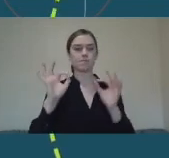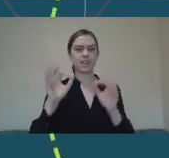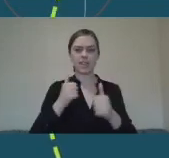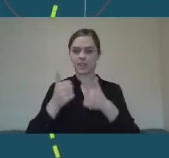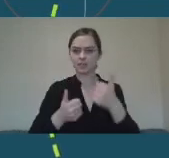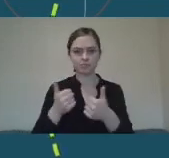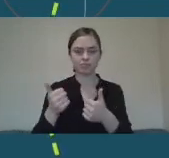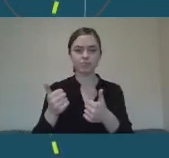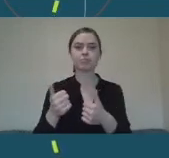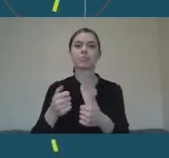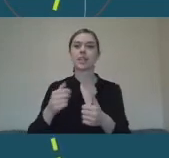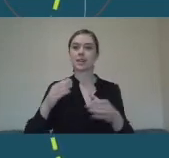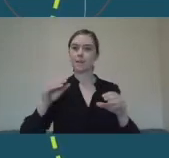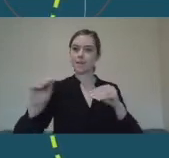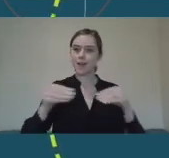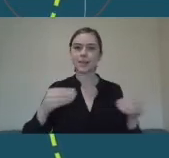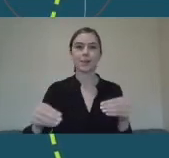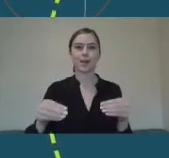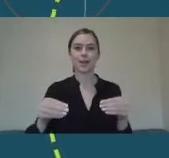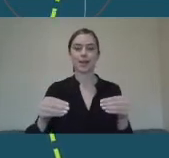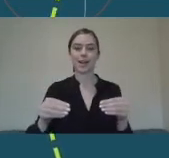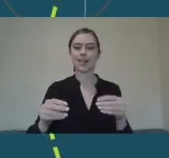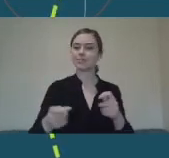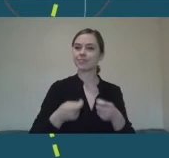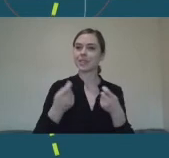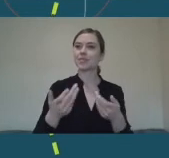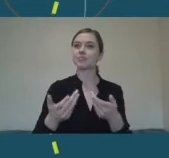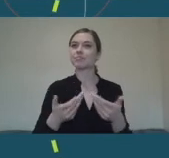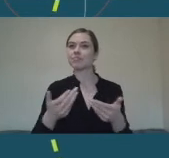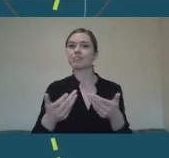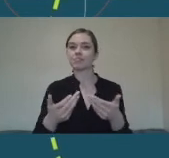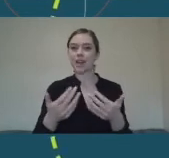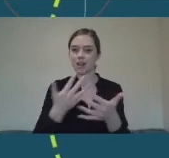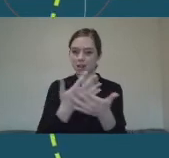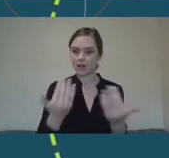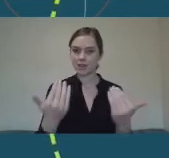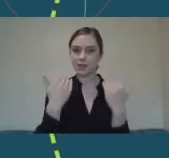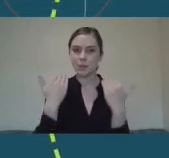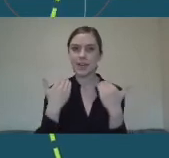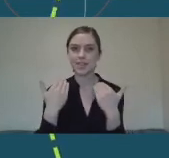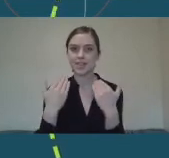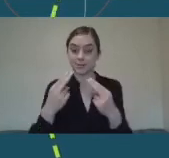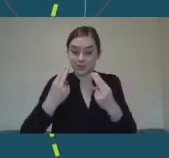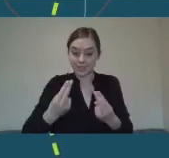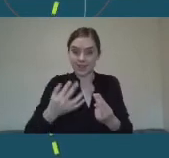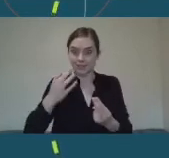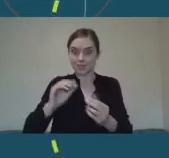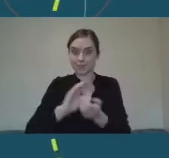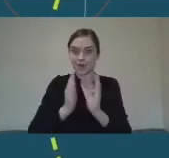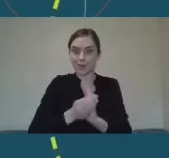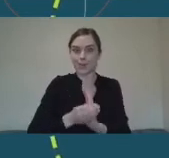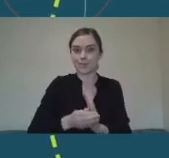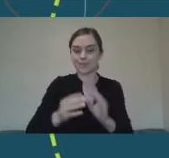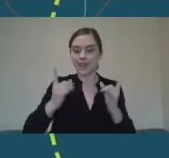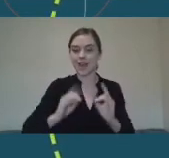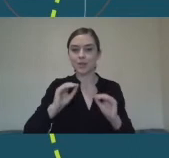its flexibility. It gives you all the information you need as a health coach to be able to monitor the